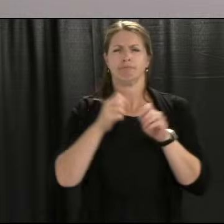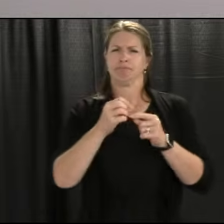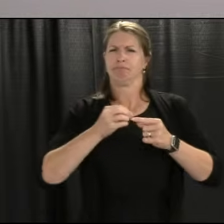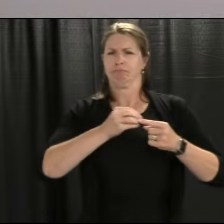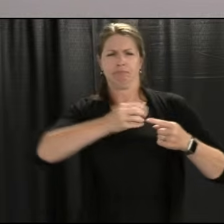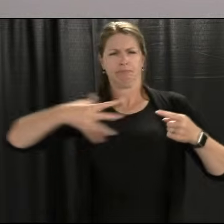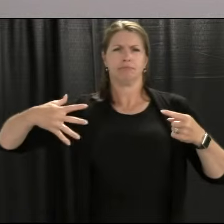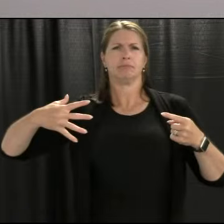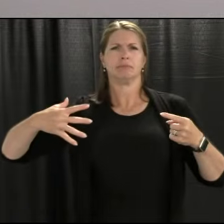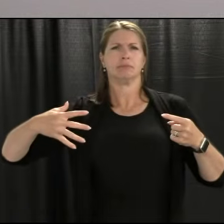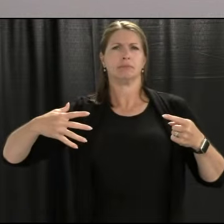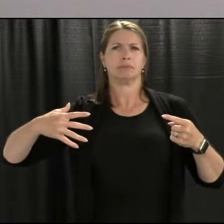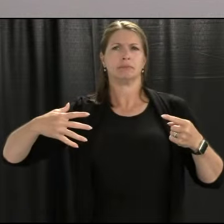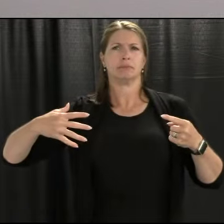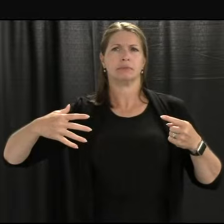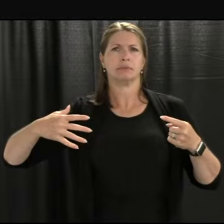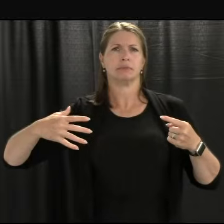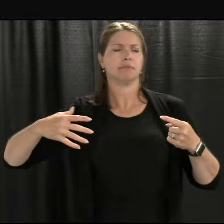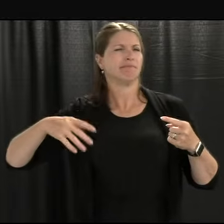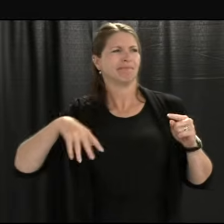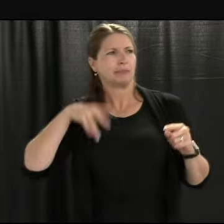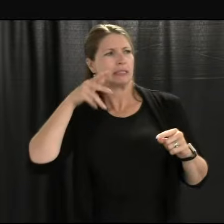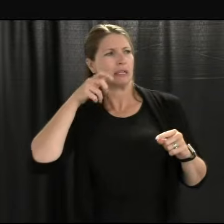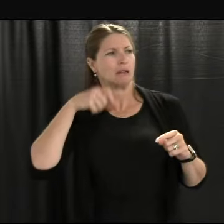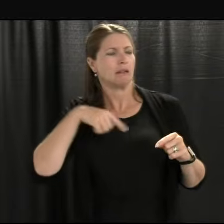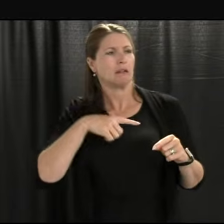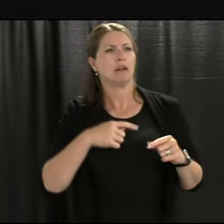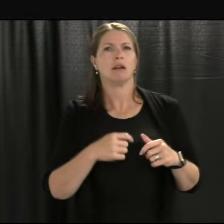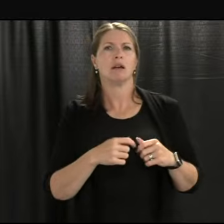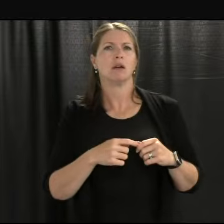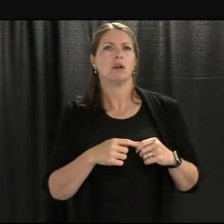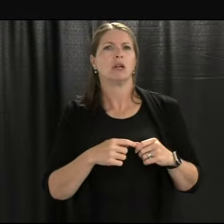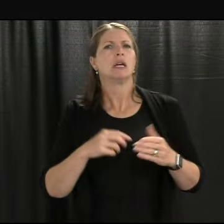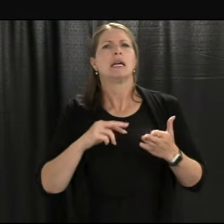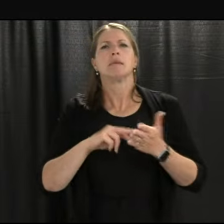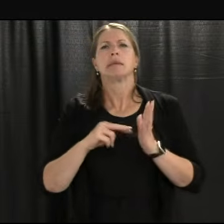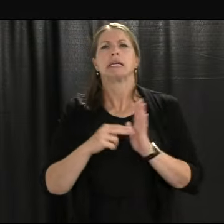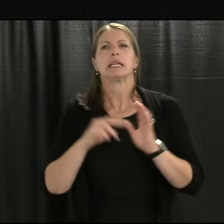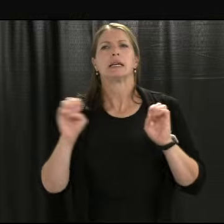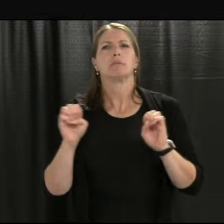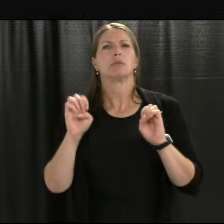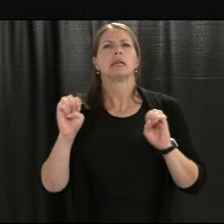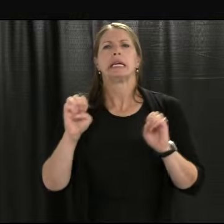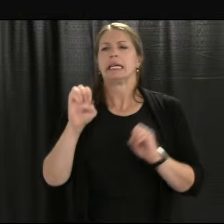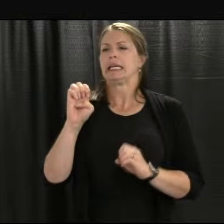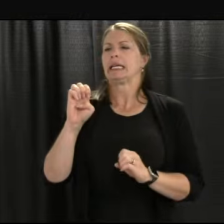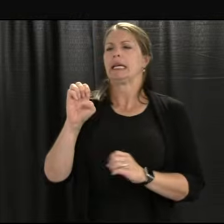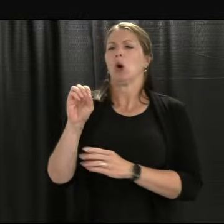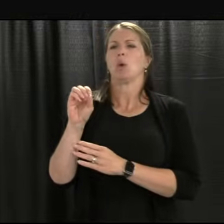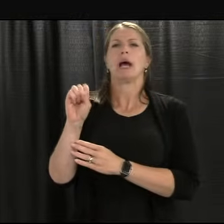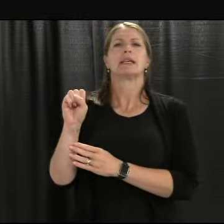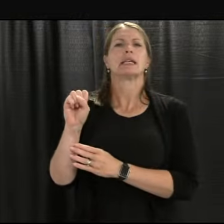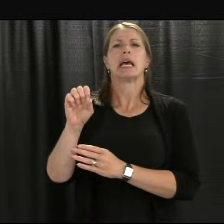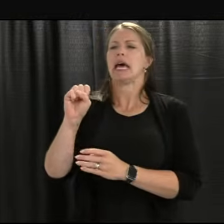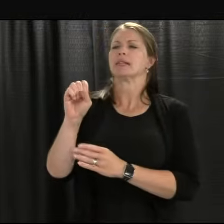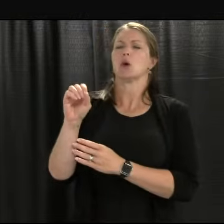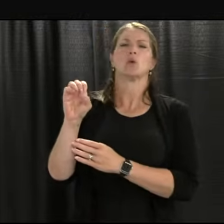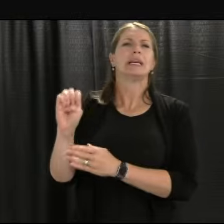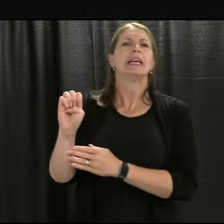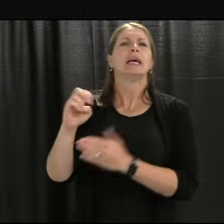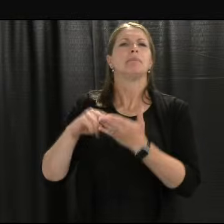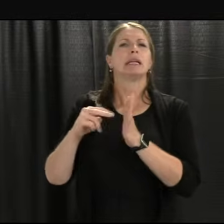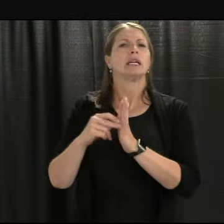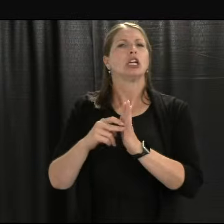means to be under a state of emergency order, an alert, and an evacuation